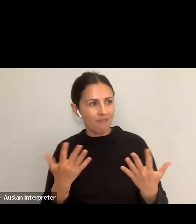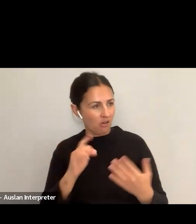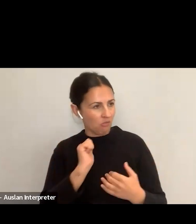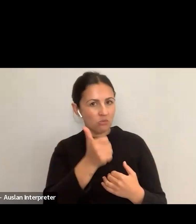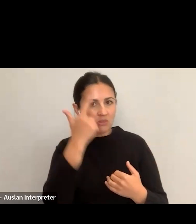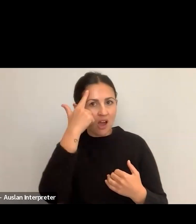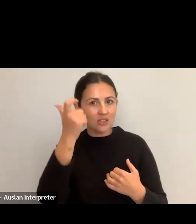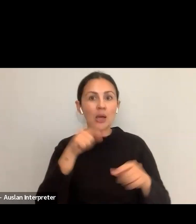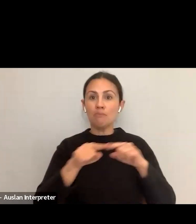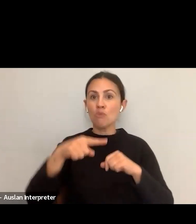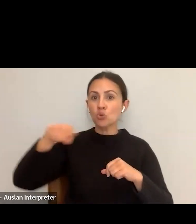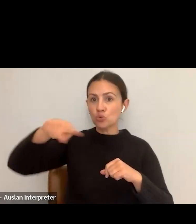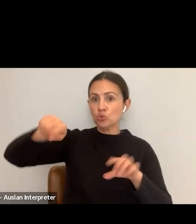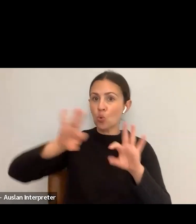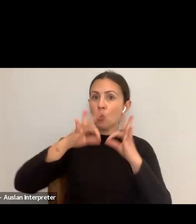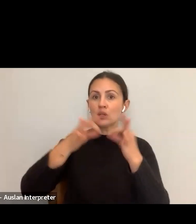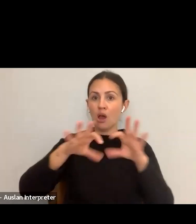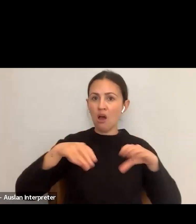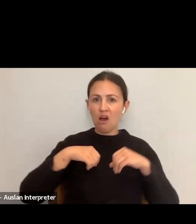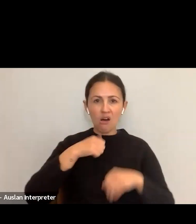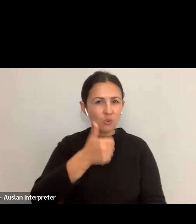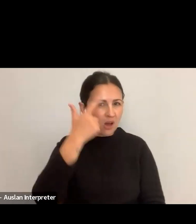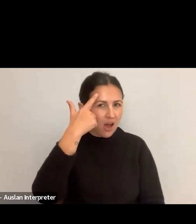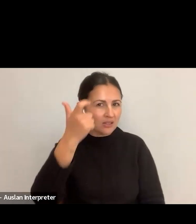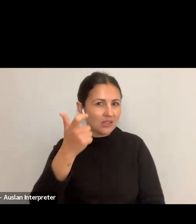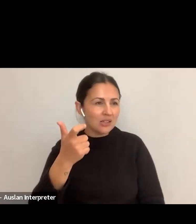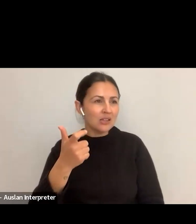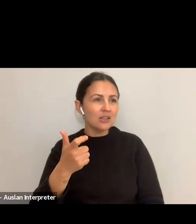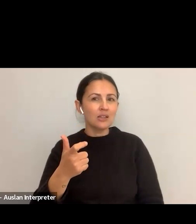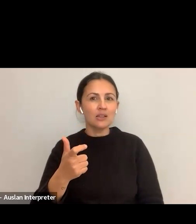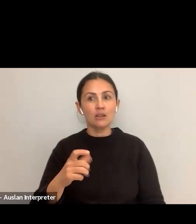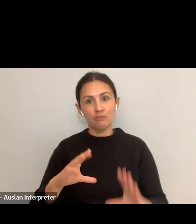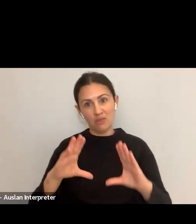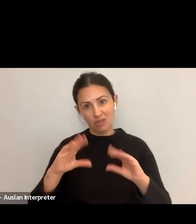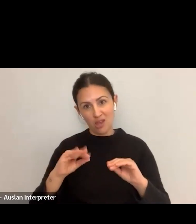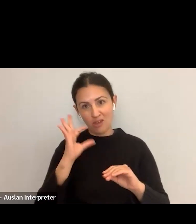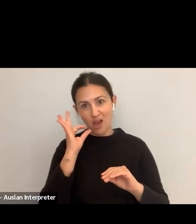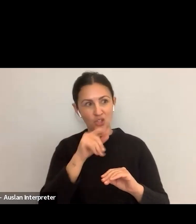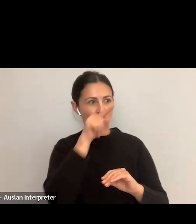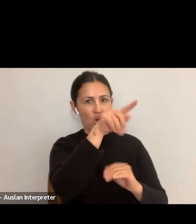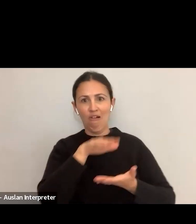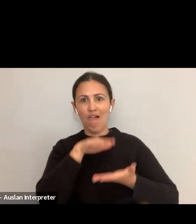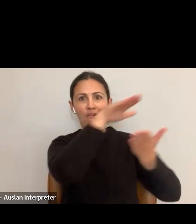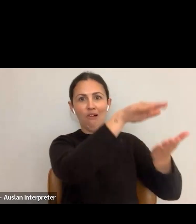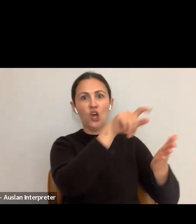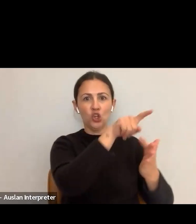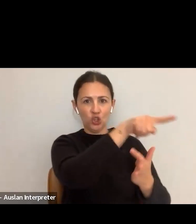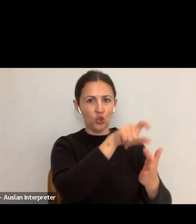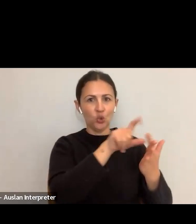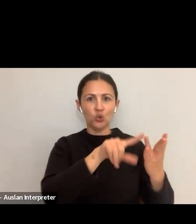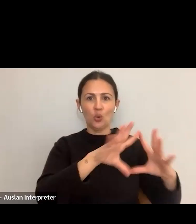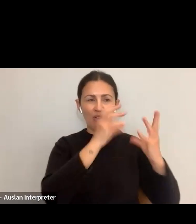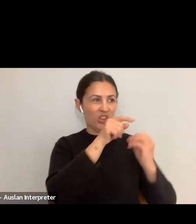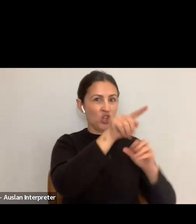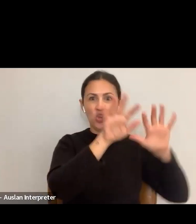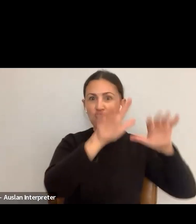And I guess the danger of that is then you become the emblematic representative for all things diverse all the time. And then